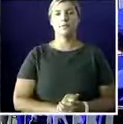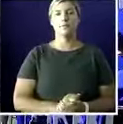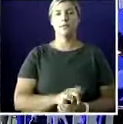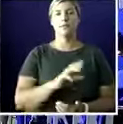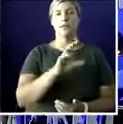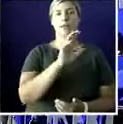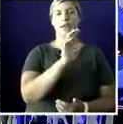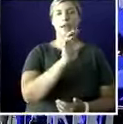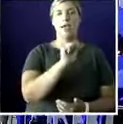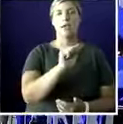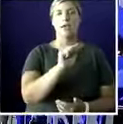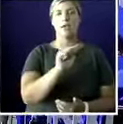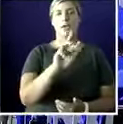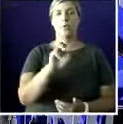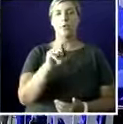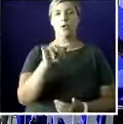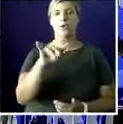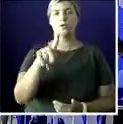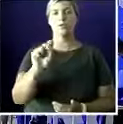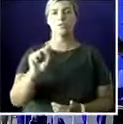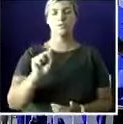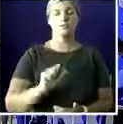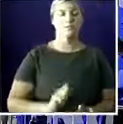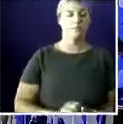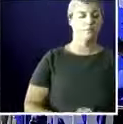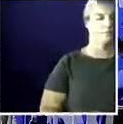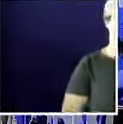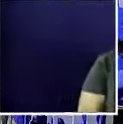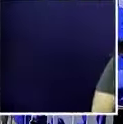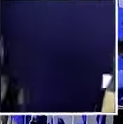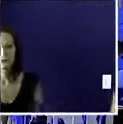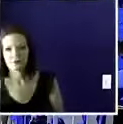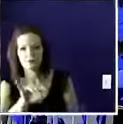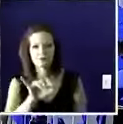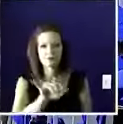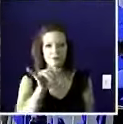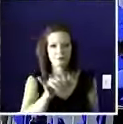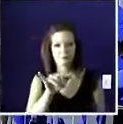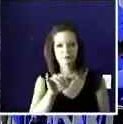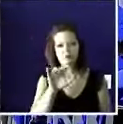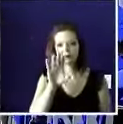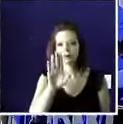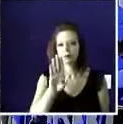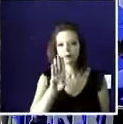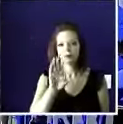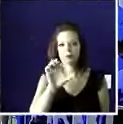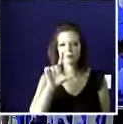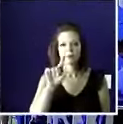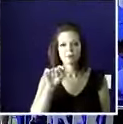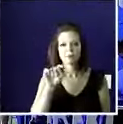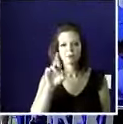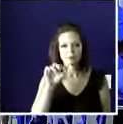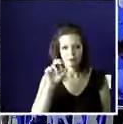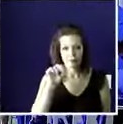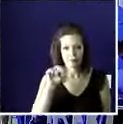Abby Adair Reekers. Yanice Yasmin Beltran.